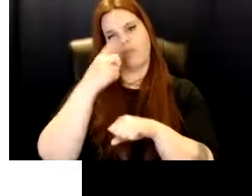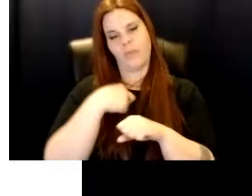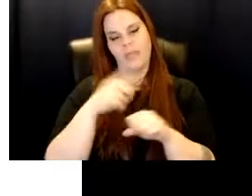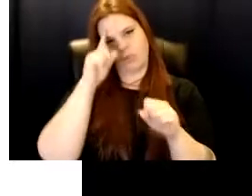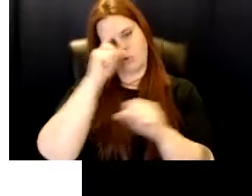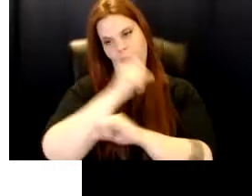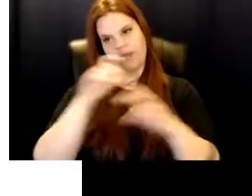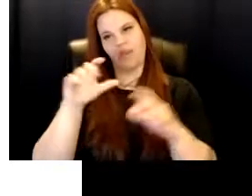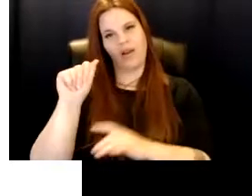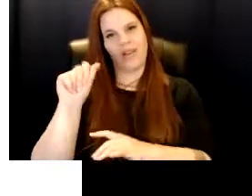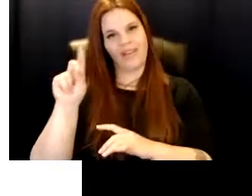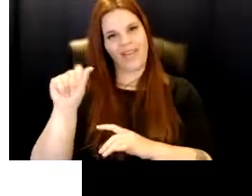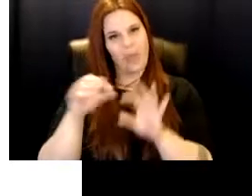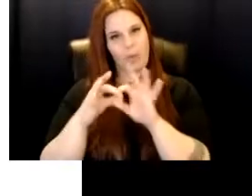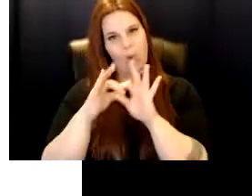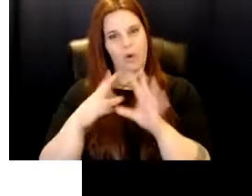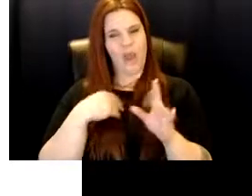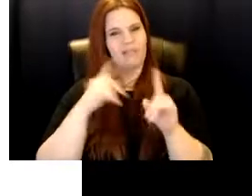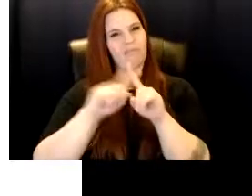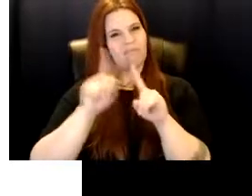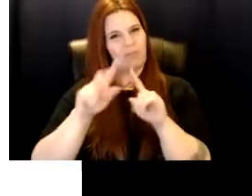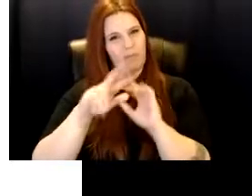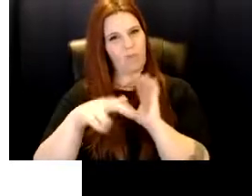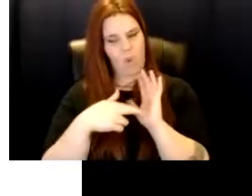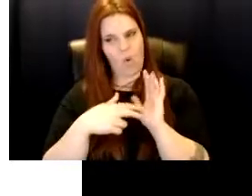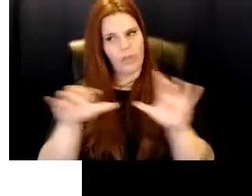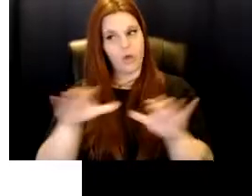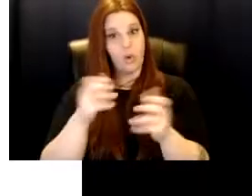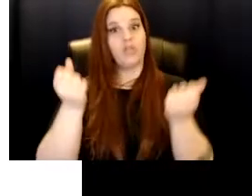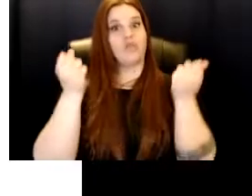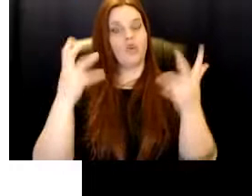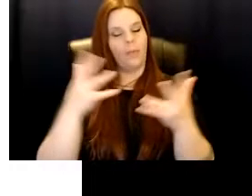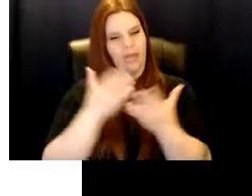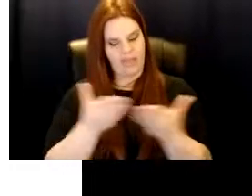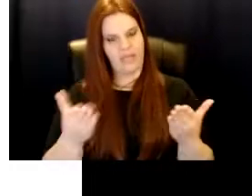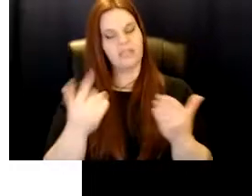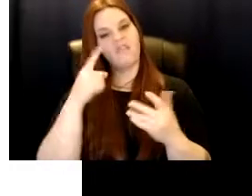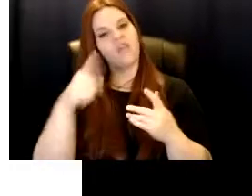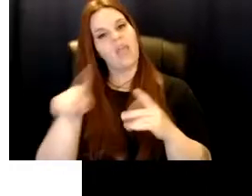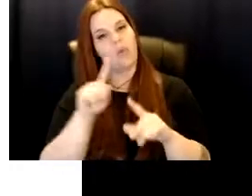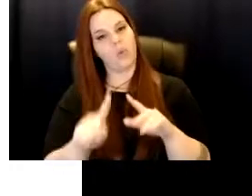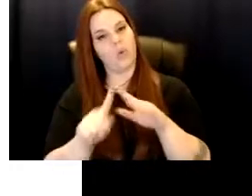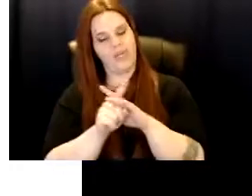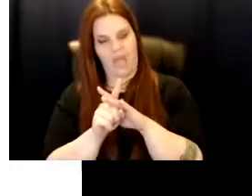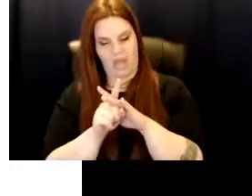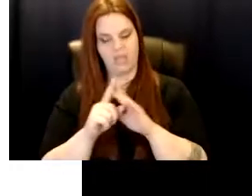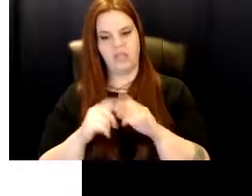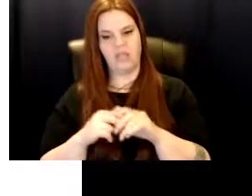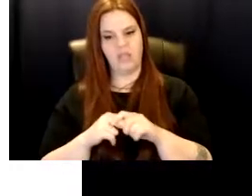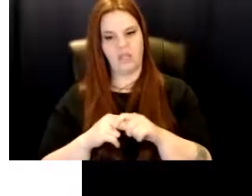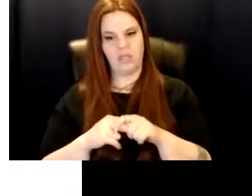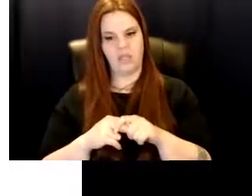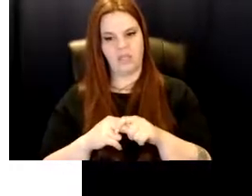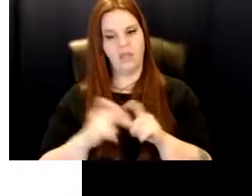coordinator has so many different roles. They're doing way too many things. And for them to attend, let's say it's